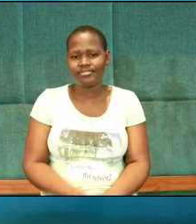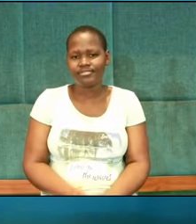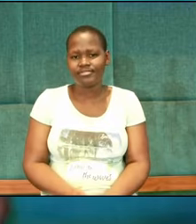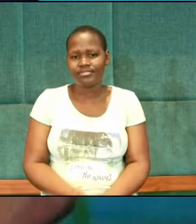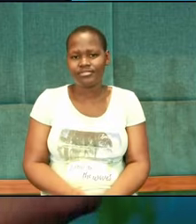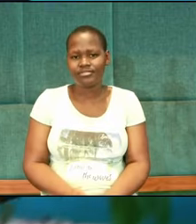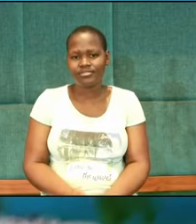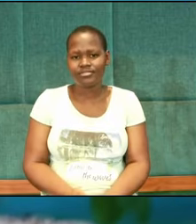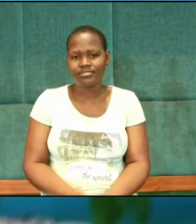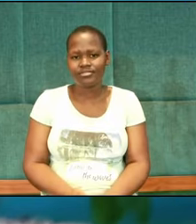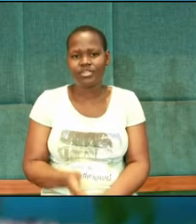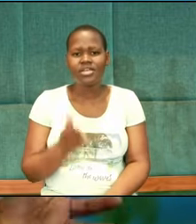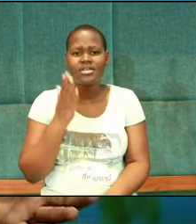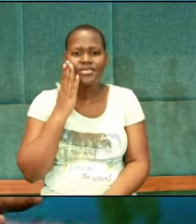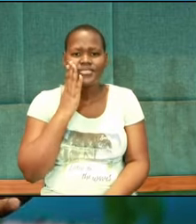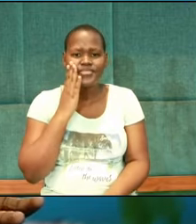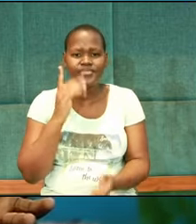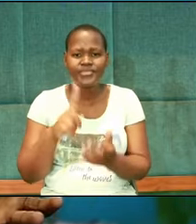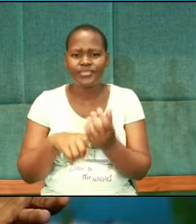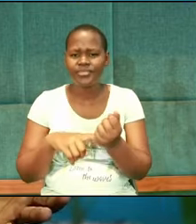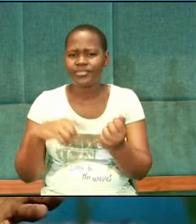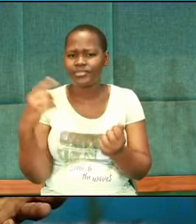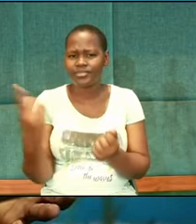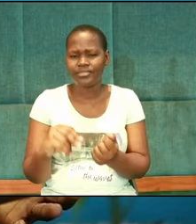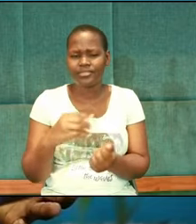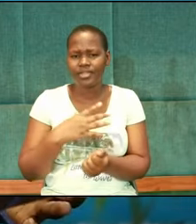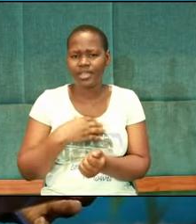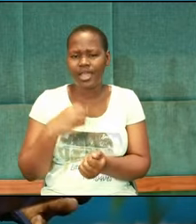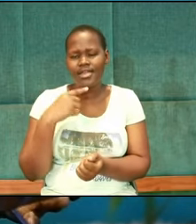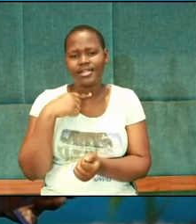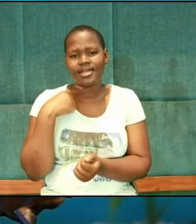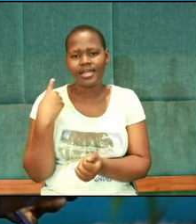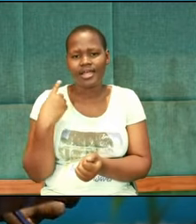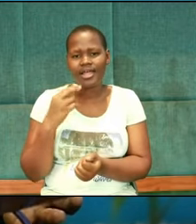The mother want to beat and kill her.